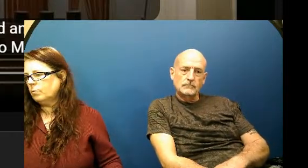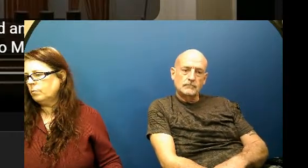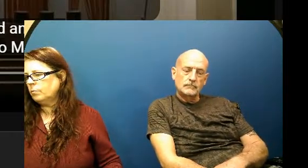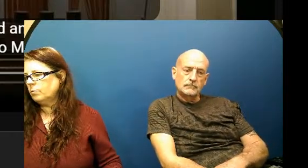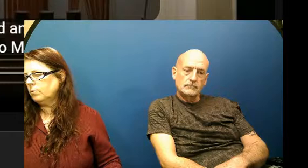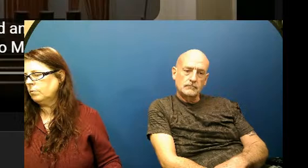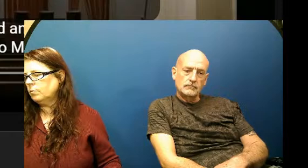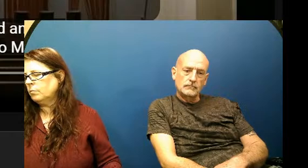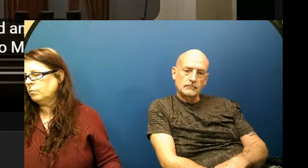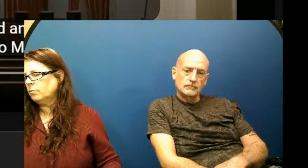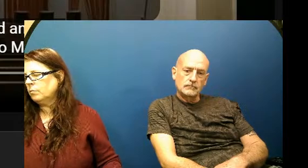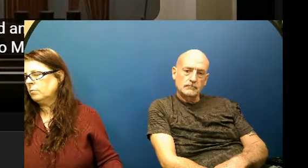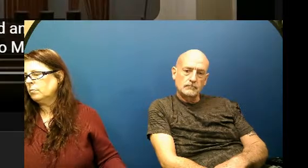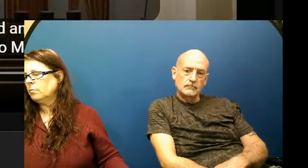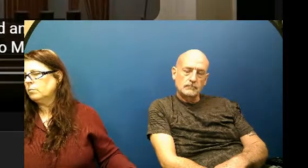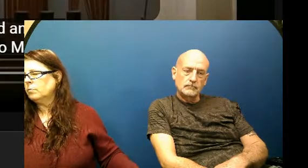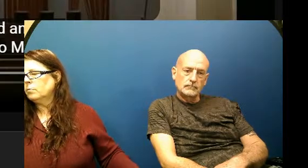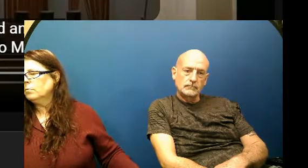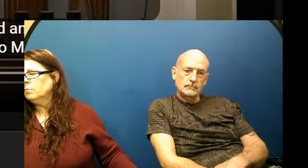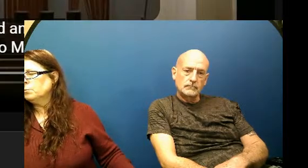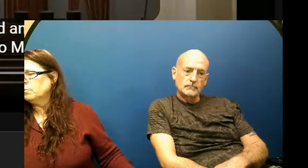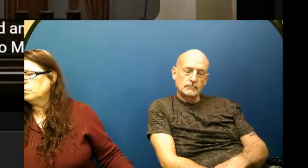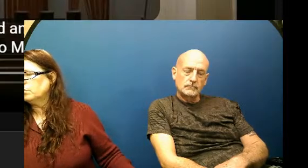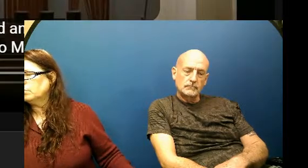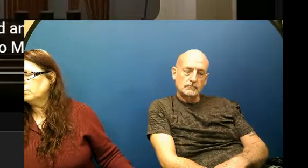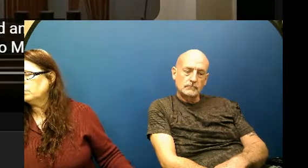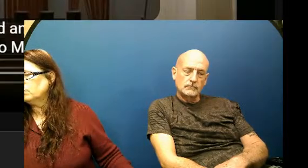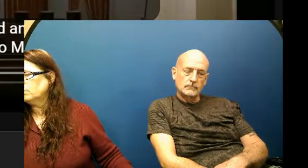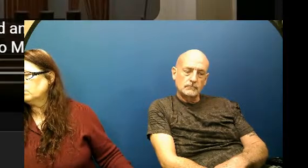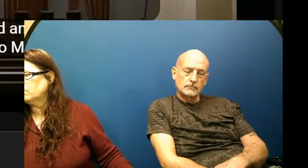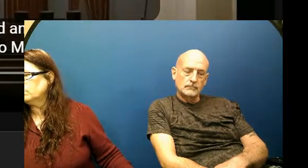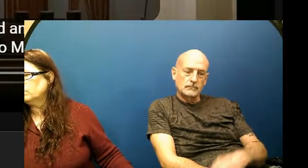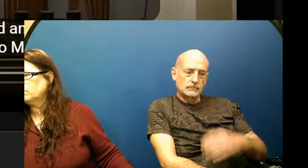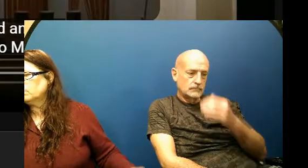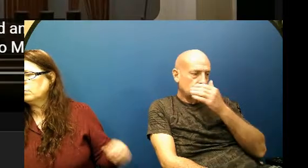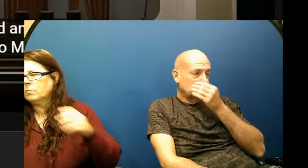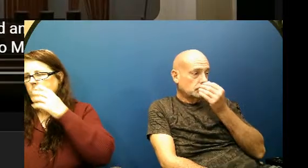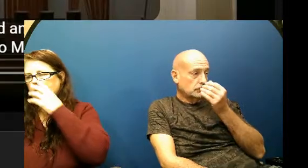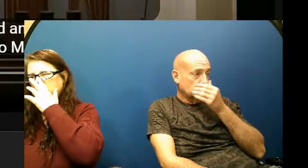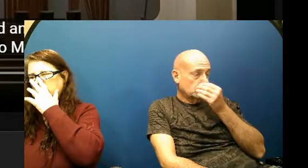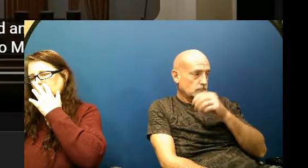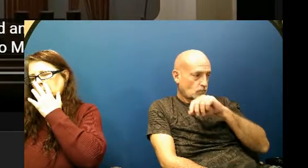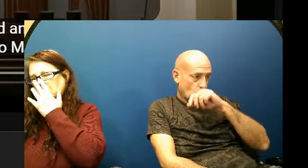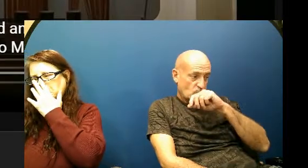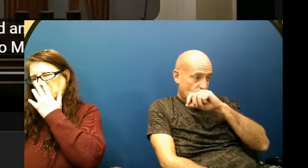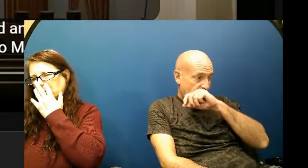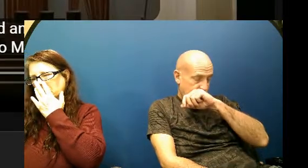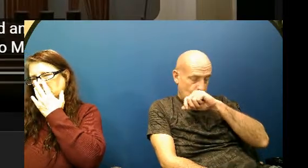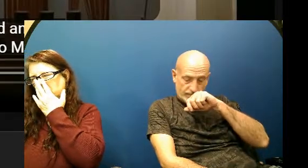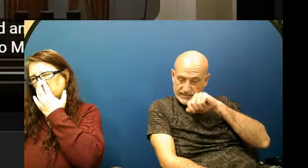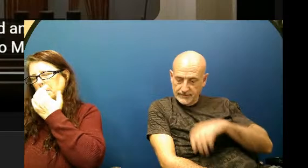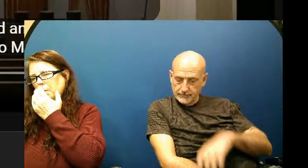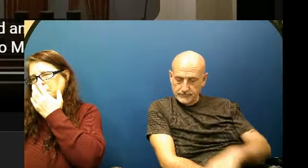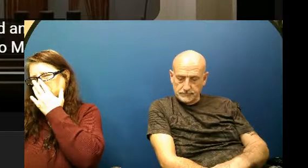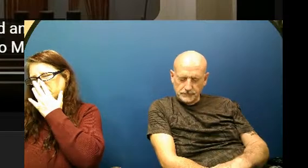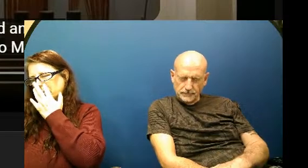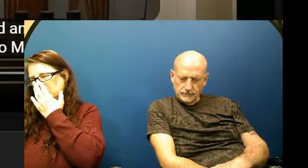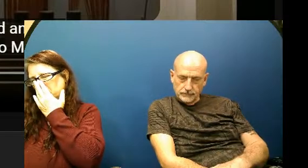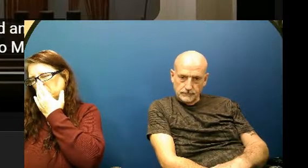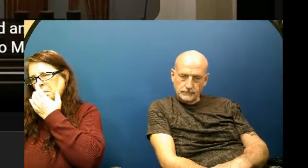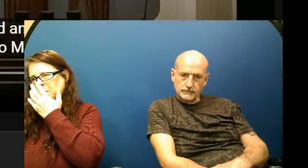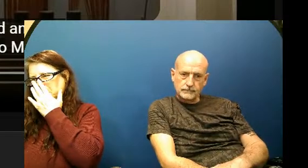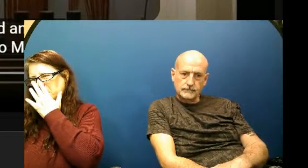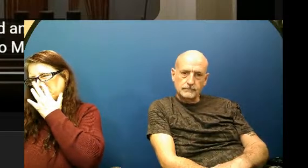that was going to jeopardize our nation's security. Well, I'm talking more about sort of the content. Let's put the data collection piece of this aside,